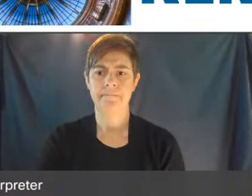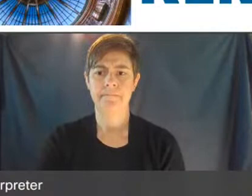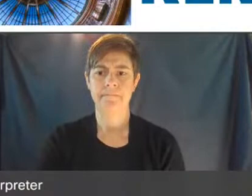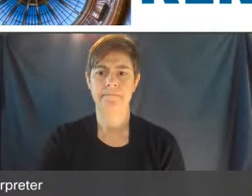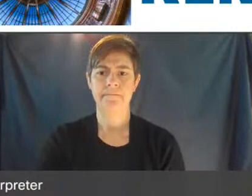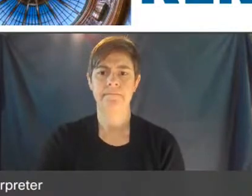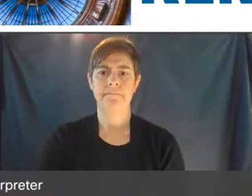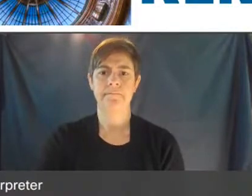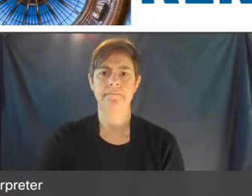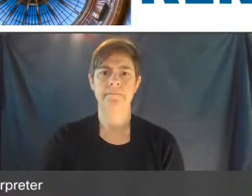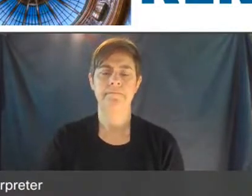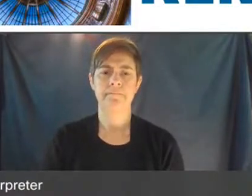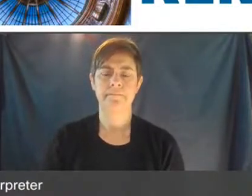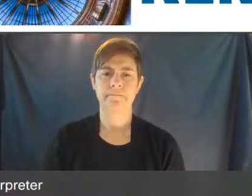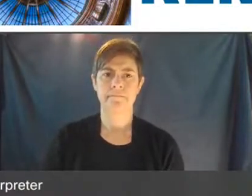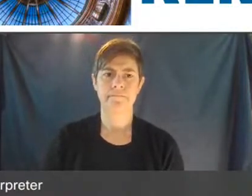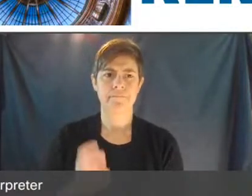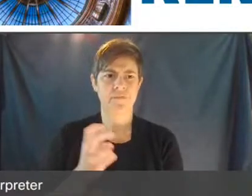So I would like to